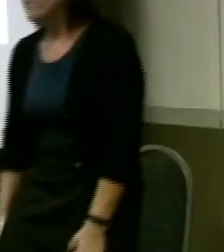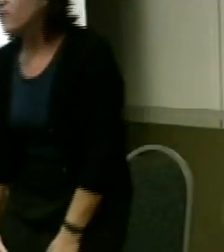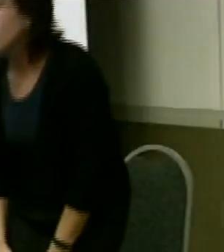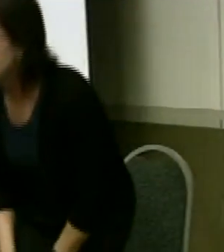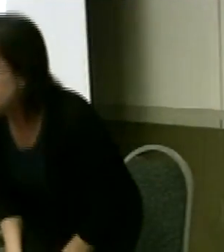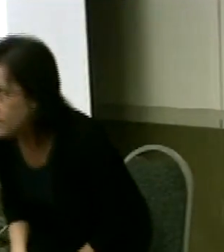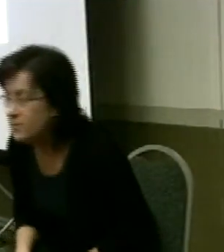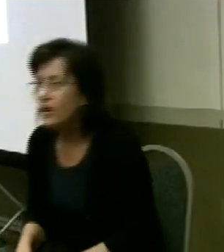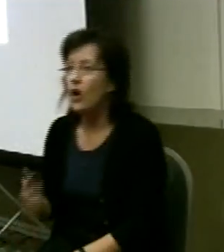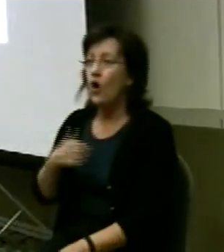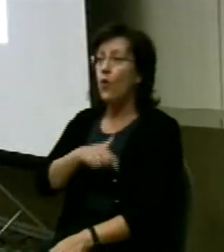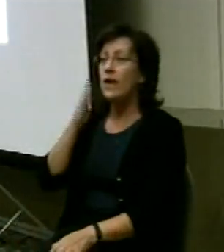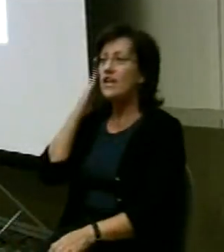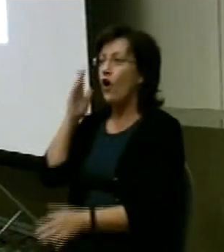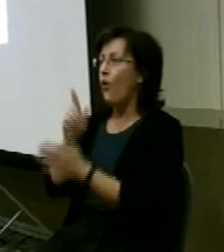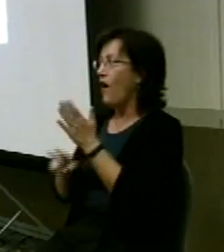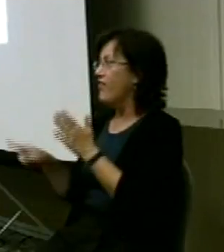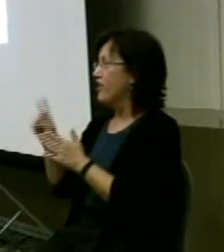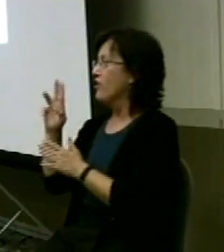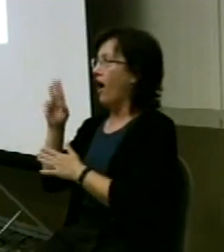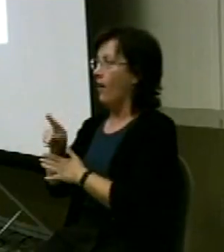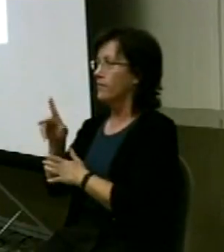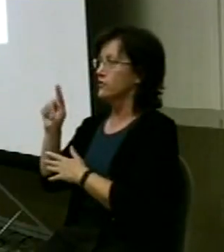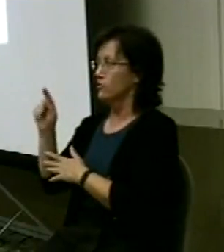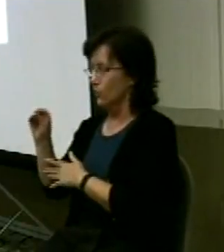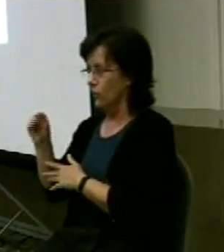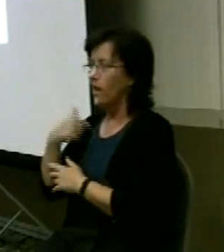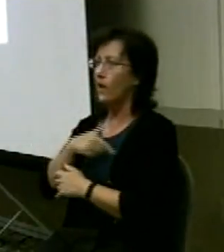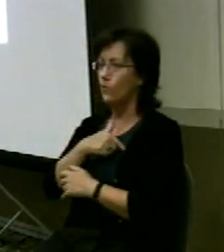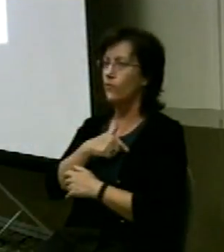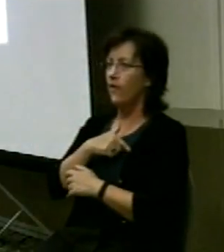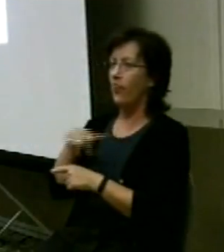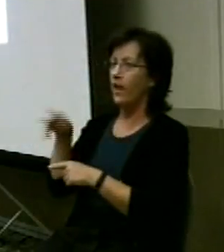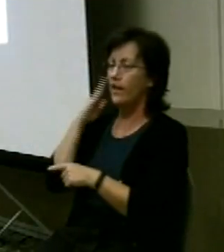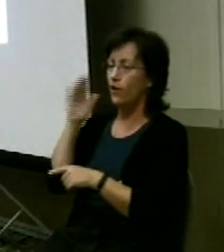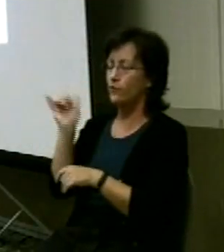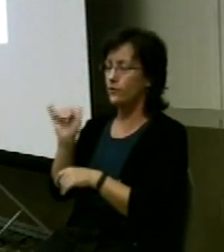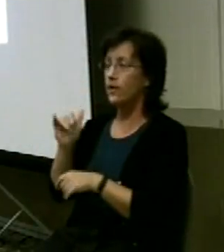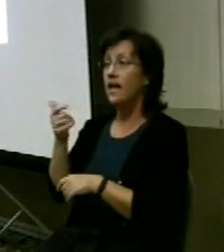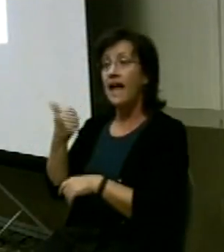So. Anybody else have any other examples of how you might be able to get